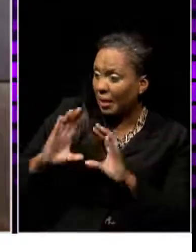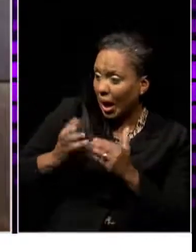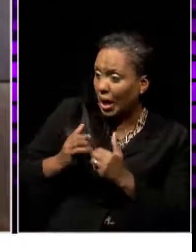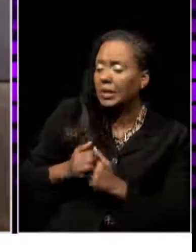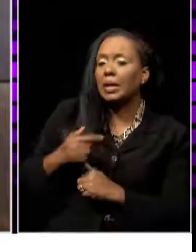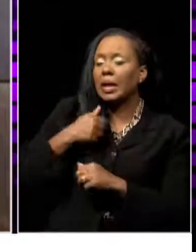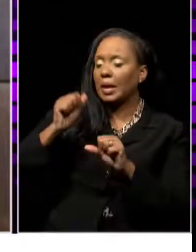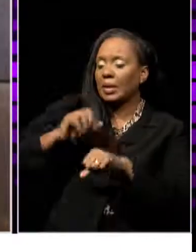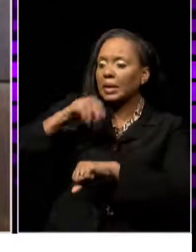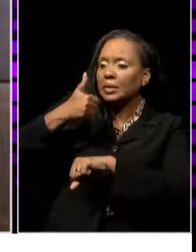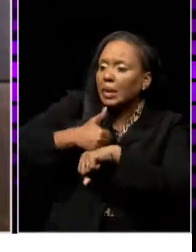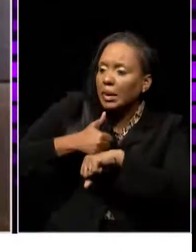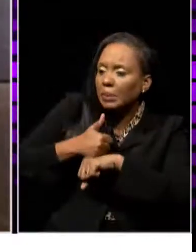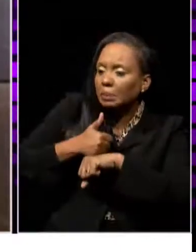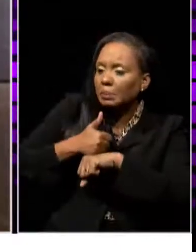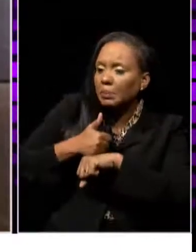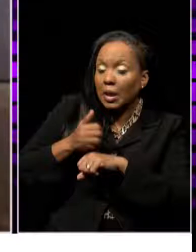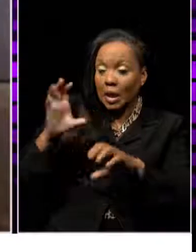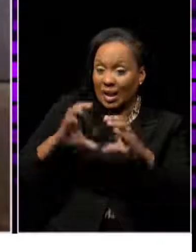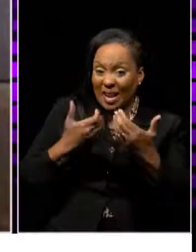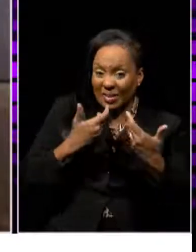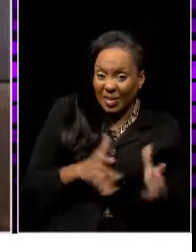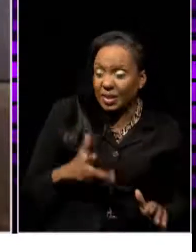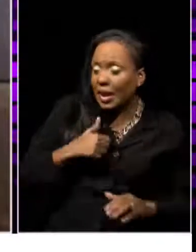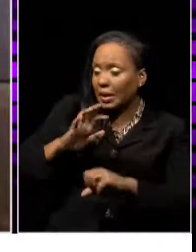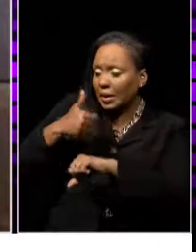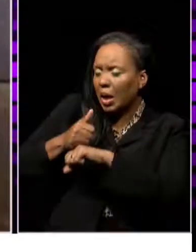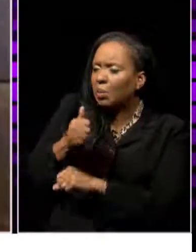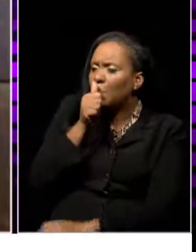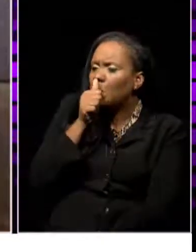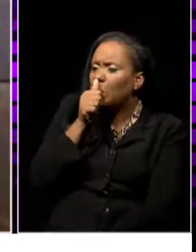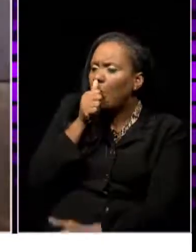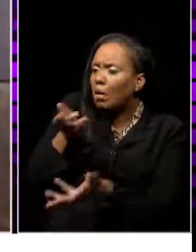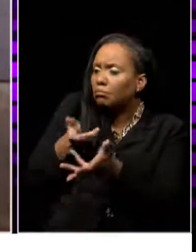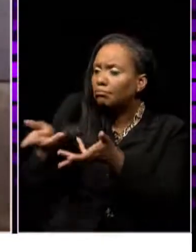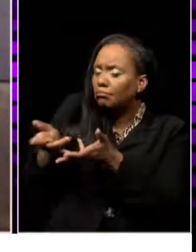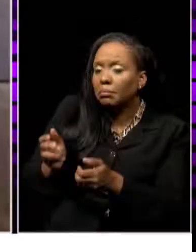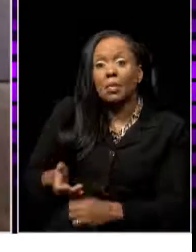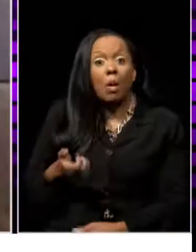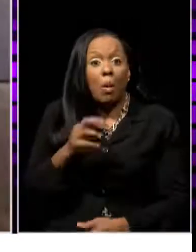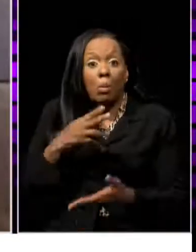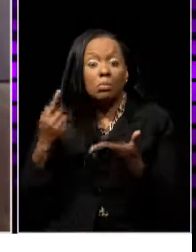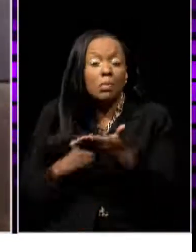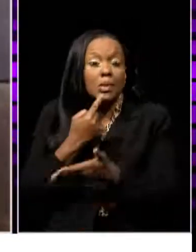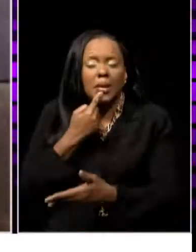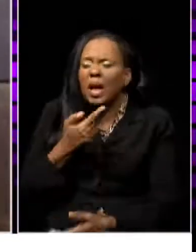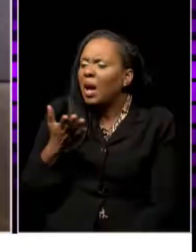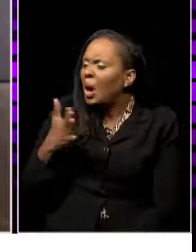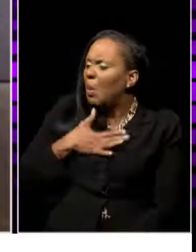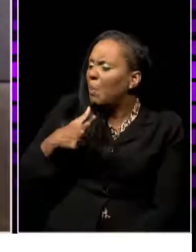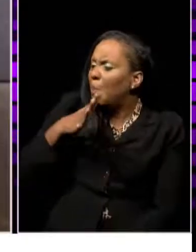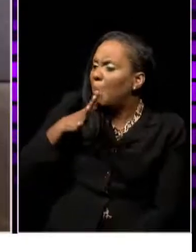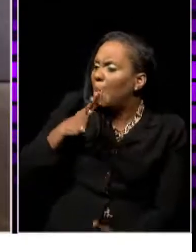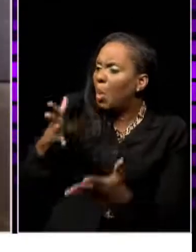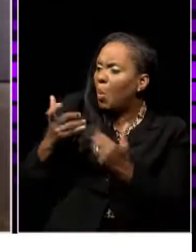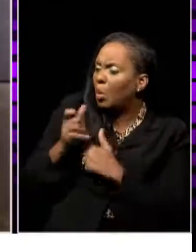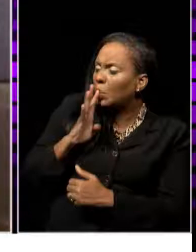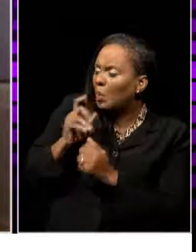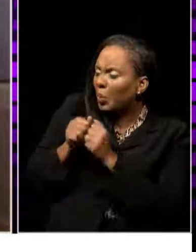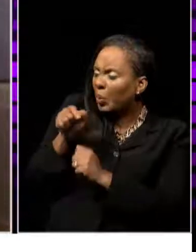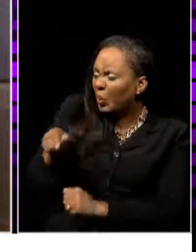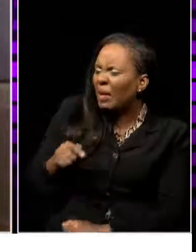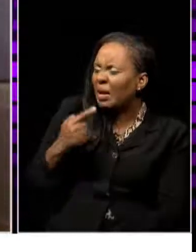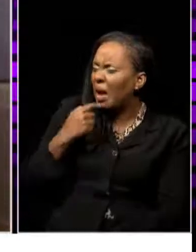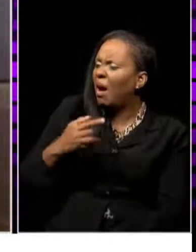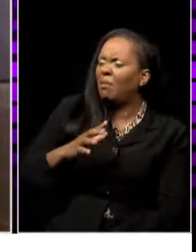that they can speak to you one to one. On occasions, they may say, "Well, my mother would like to speak to you," or some guardian may wish to speak to you, and